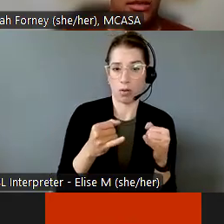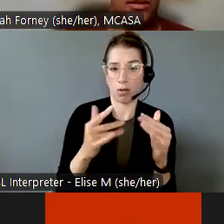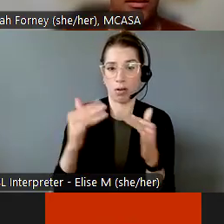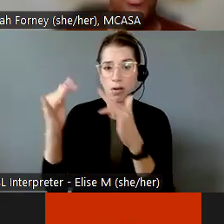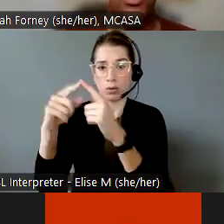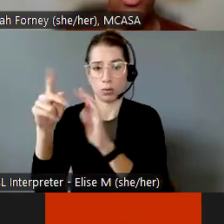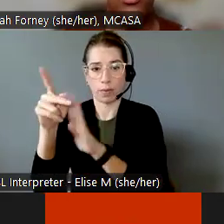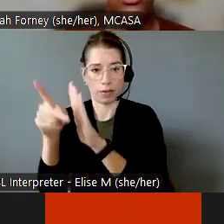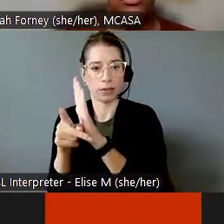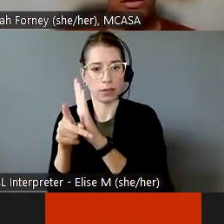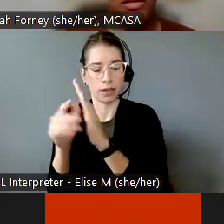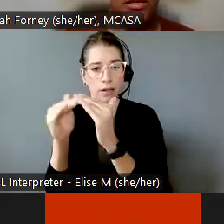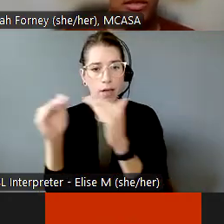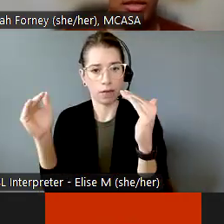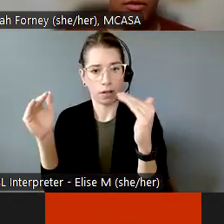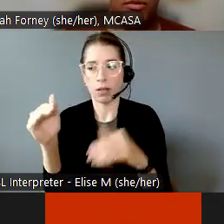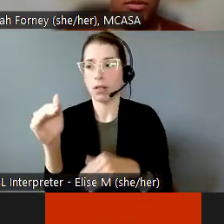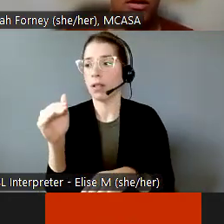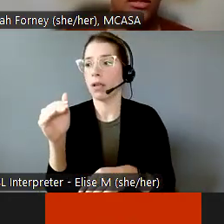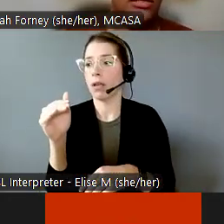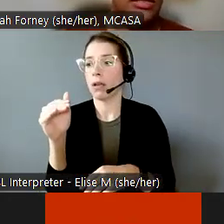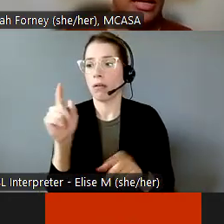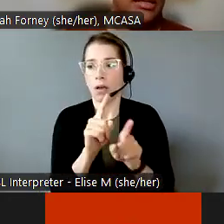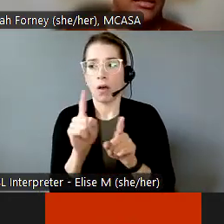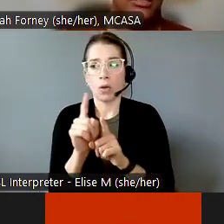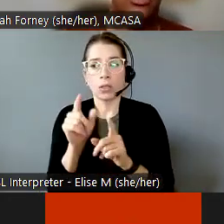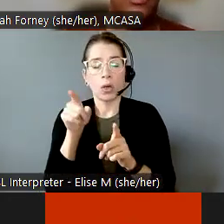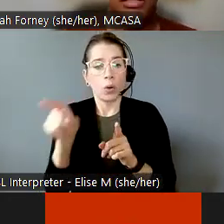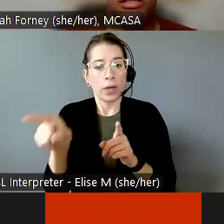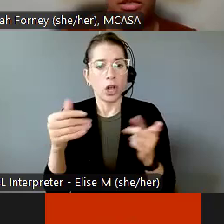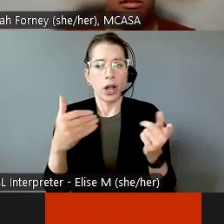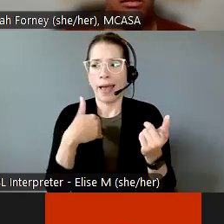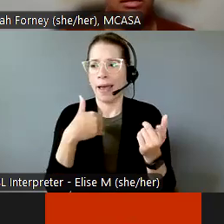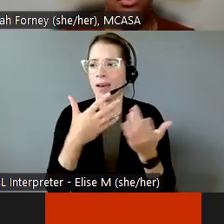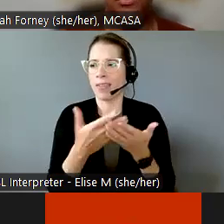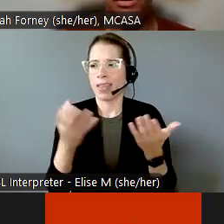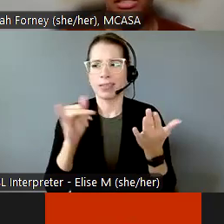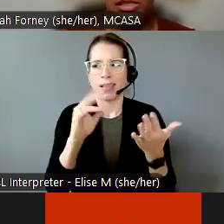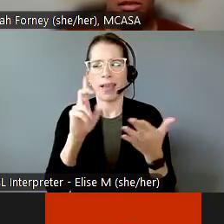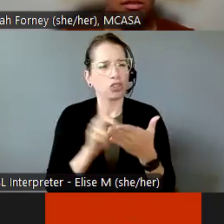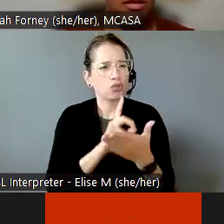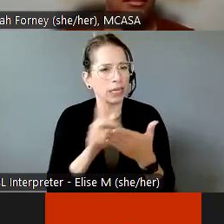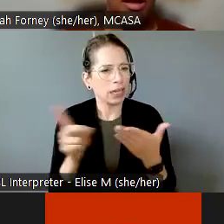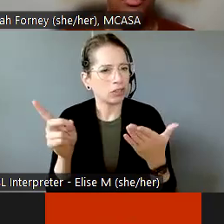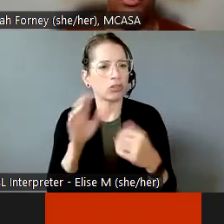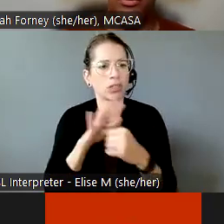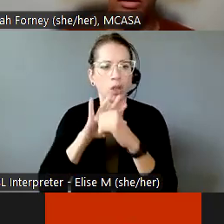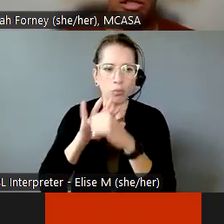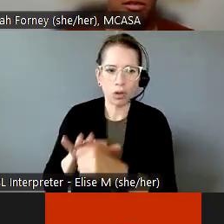policy. But also in these levels are things like discrimination and oppression